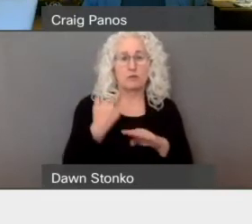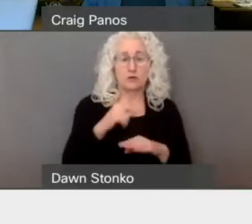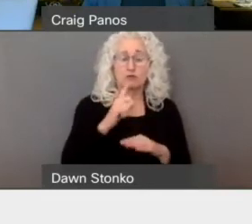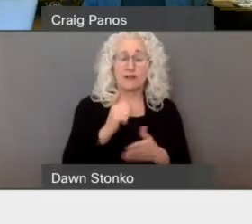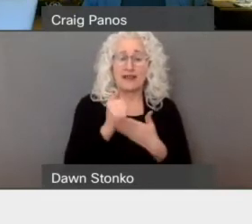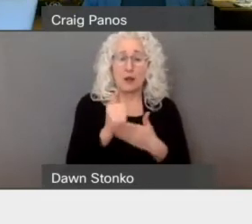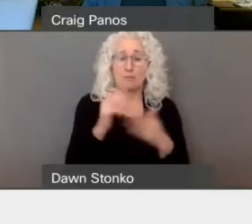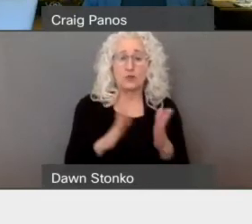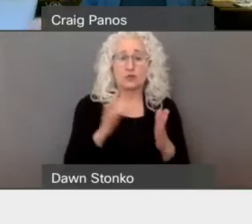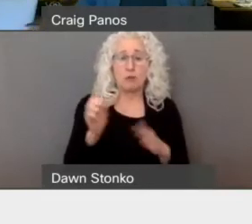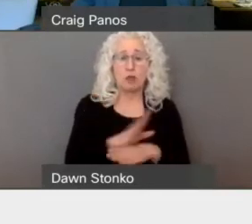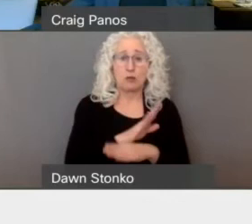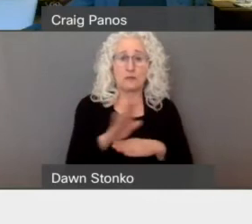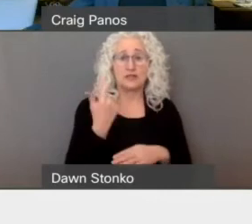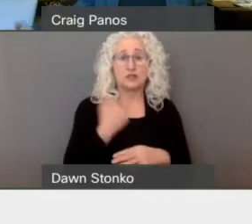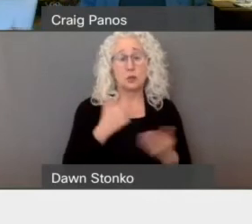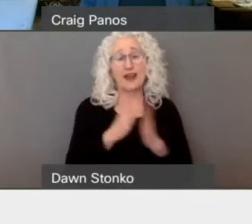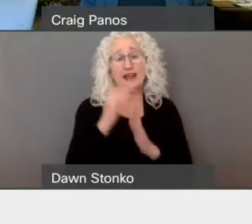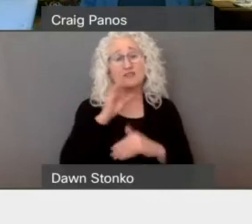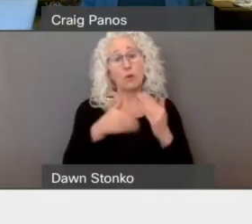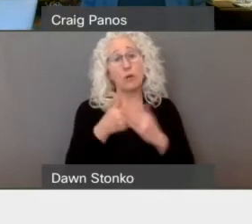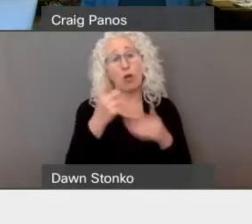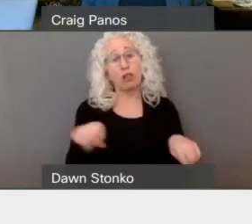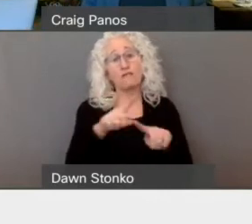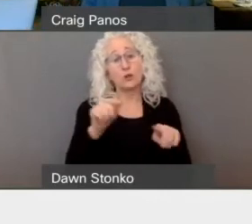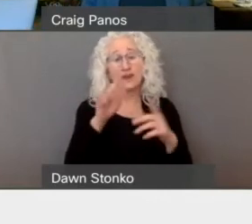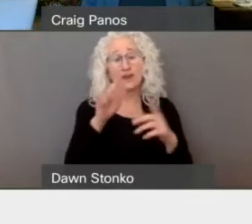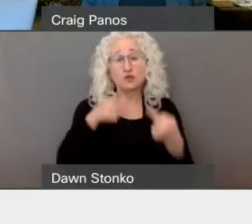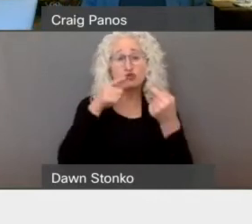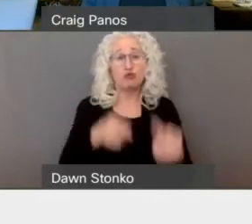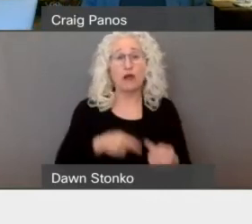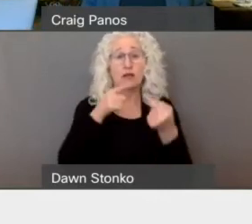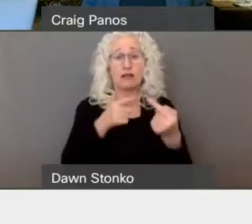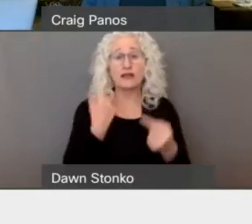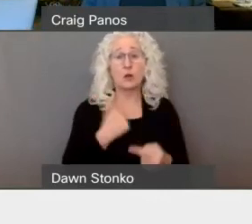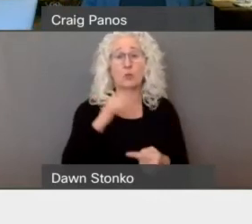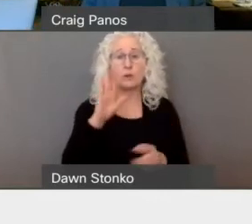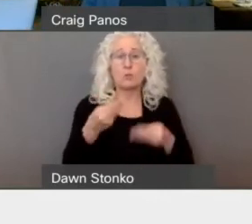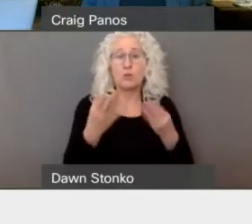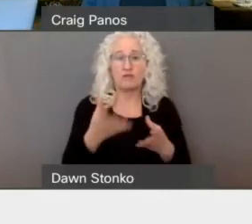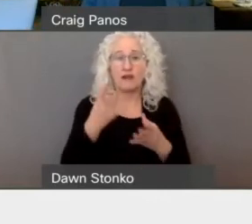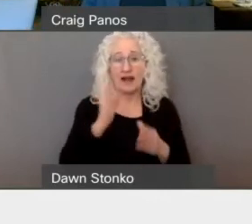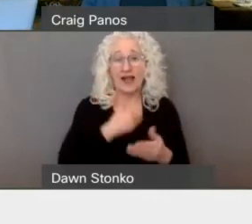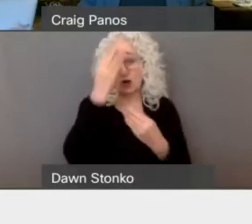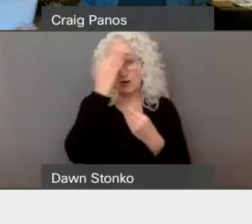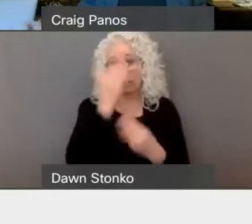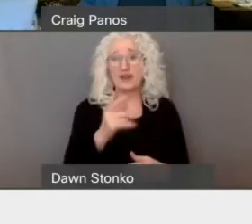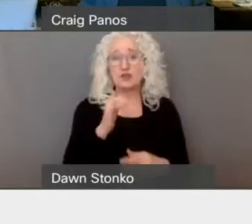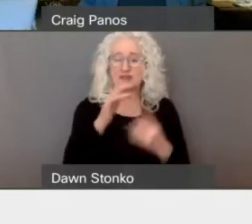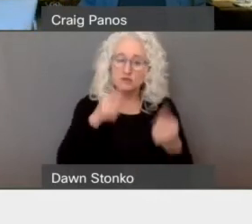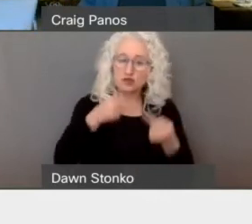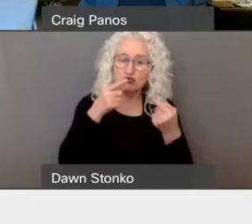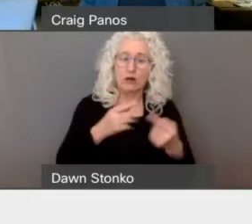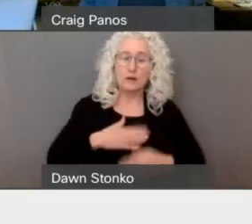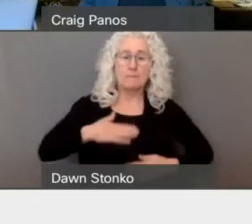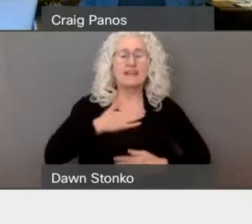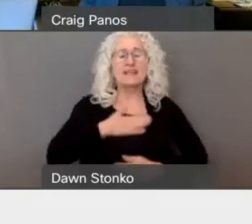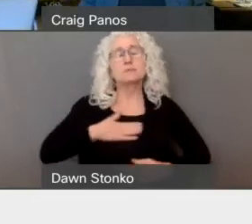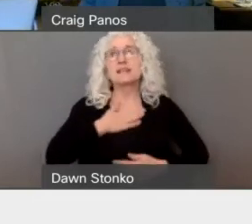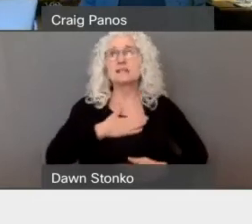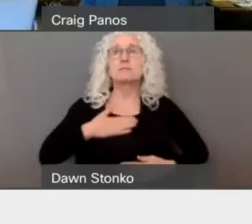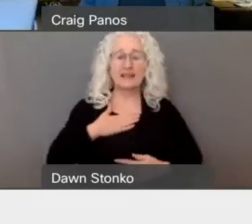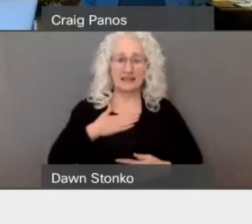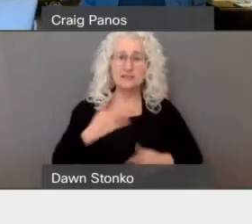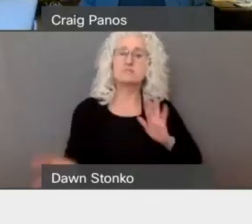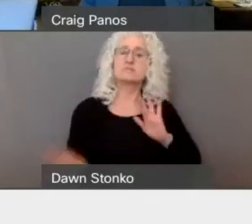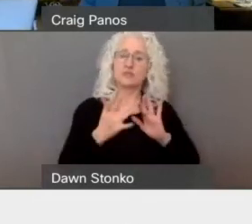we would ask for all of you, if you are struggling, we're going to provide our information. If you are struggling, please, please, please do not hesitate to